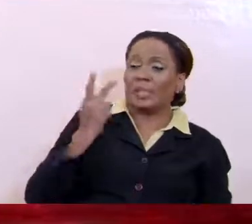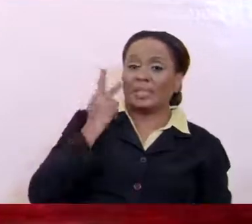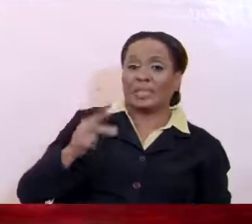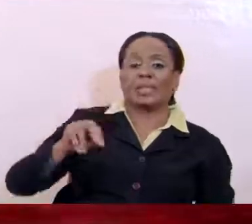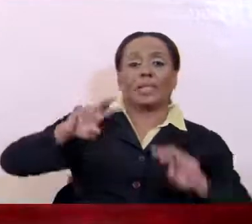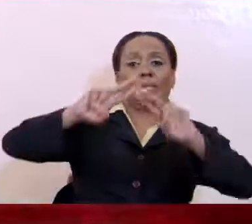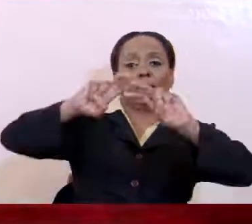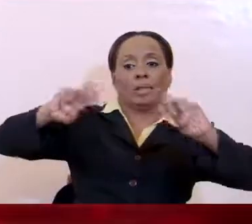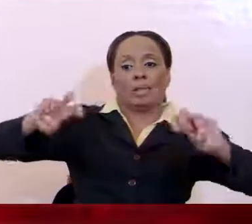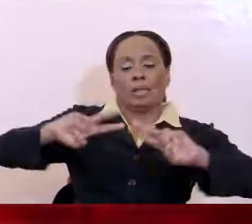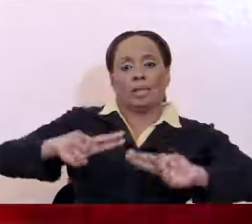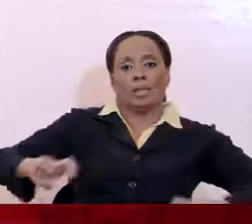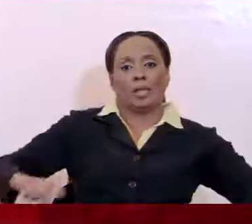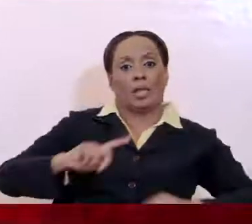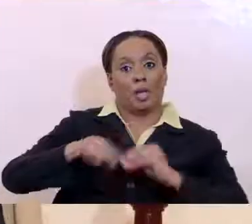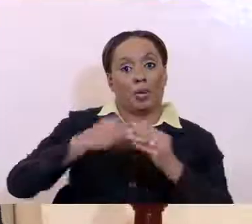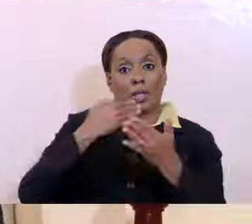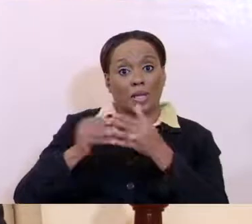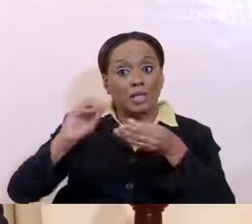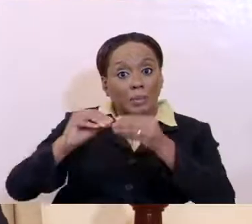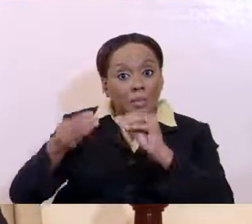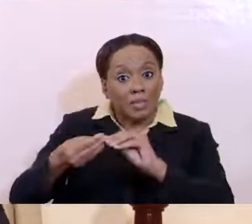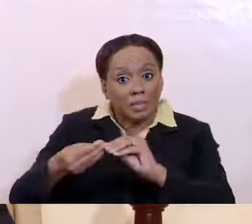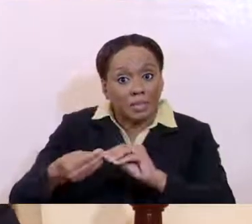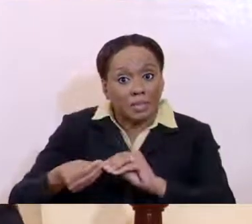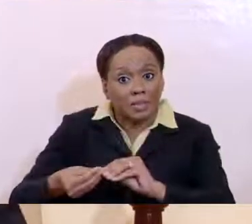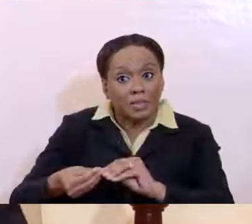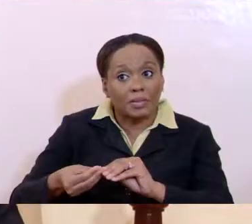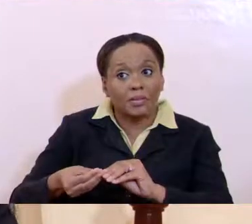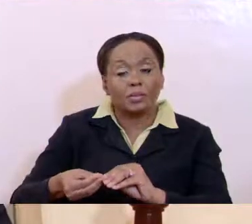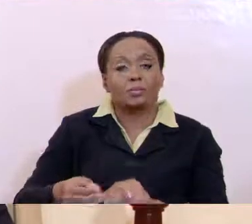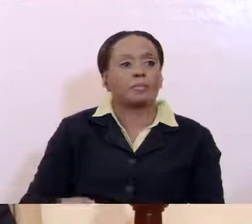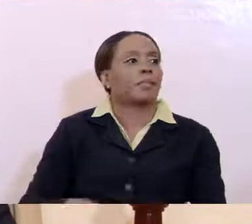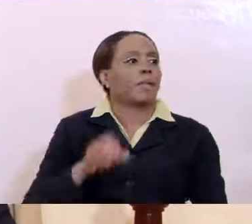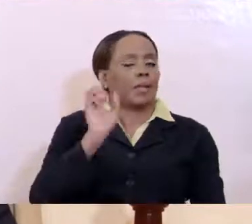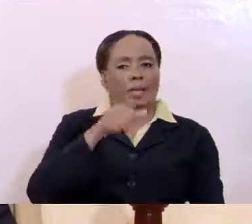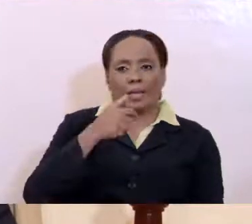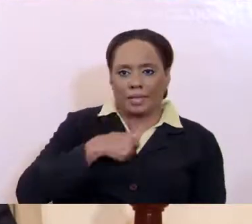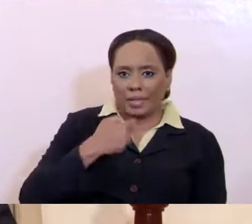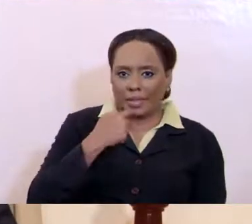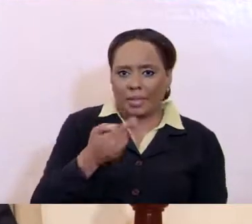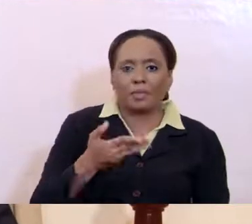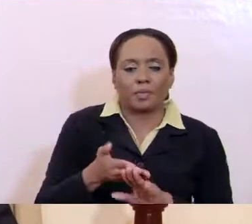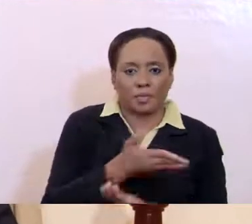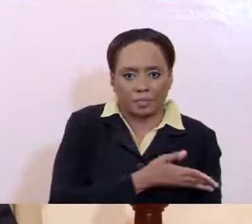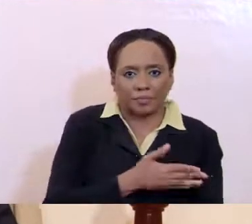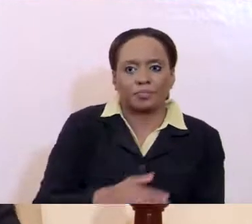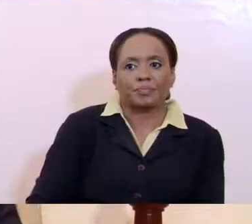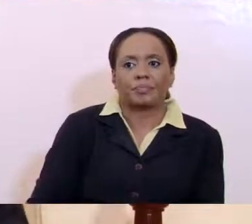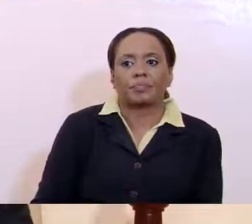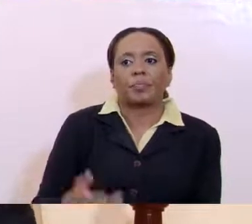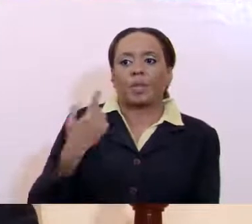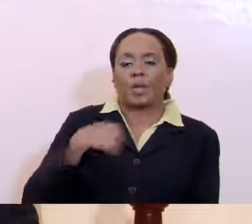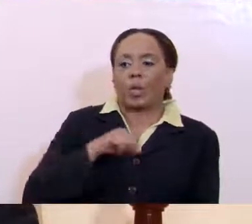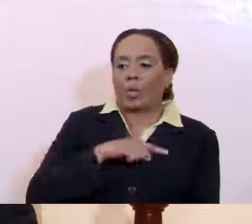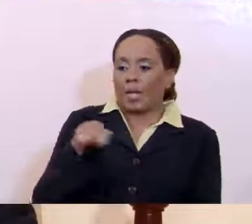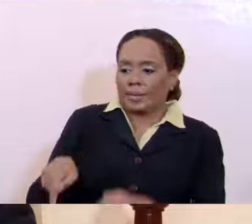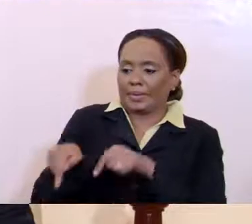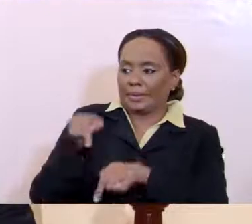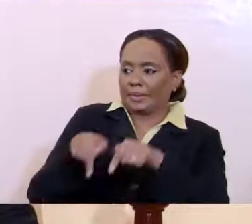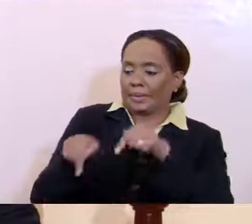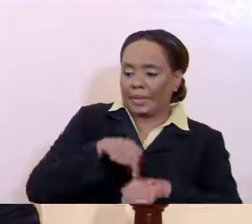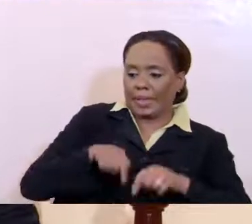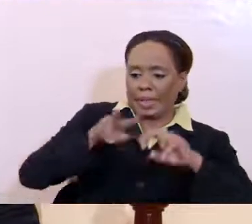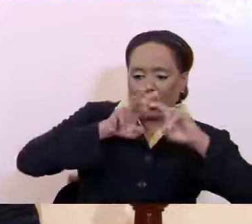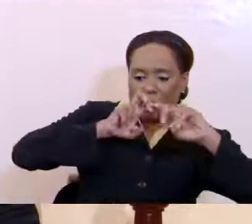numbers? I did mention it in my opening remarks that what we did is we went back and